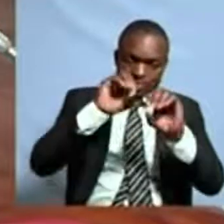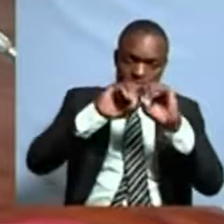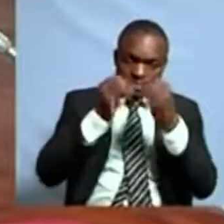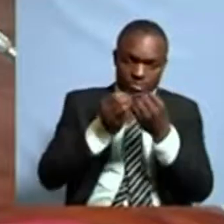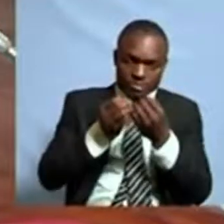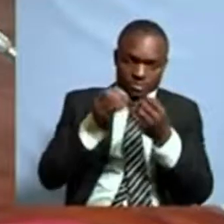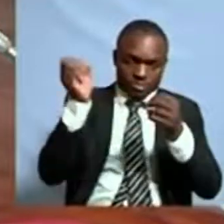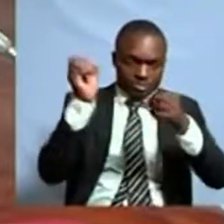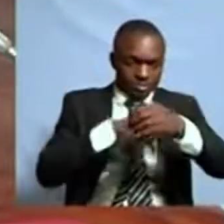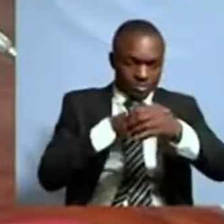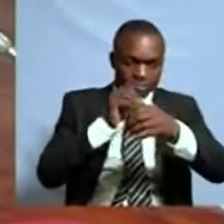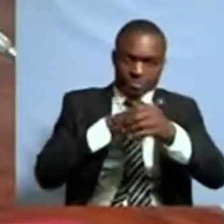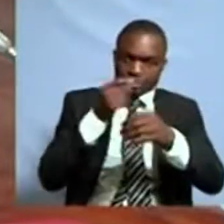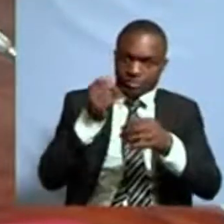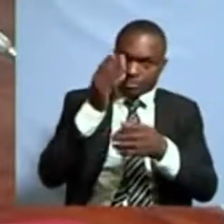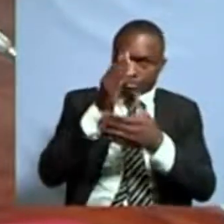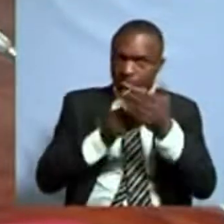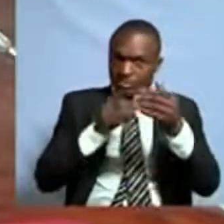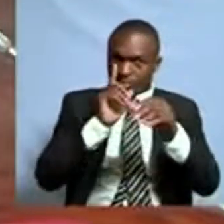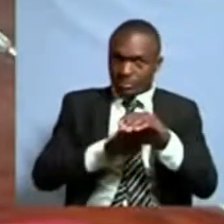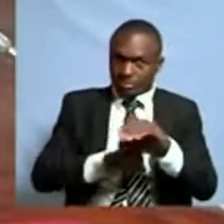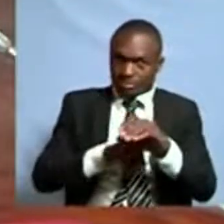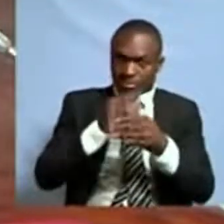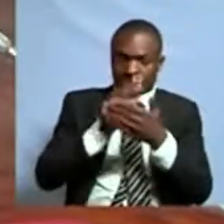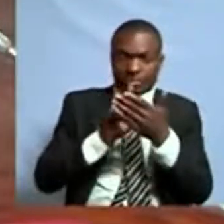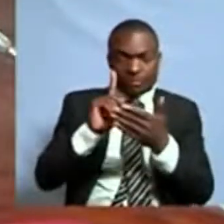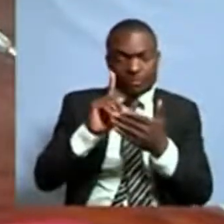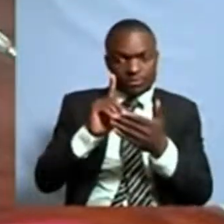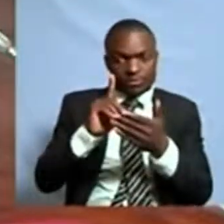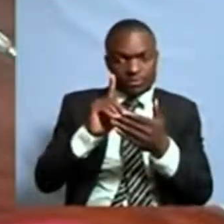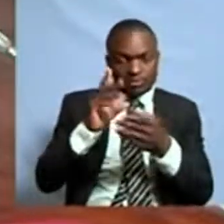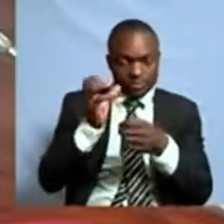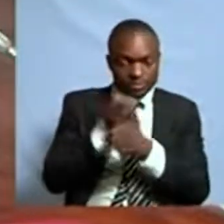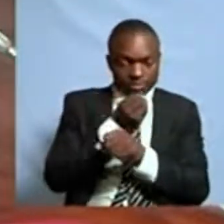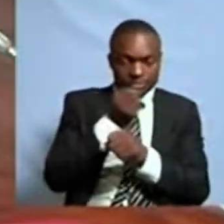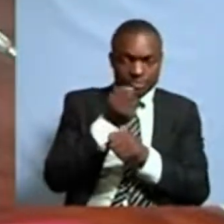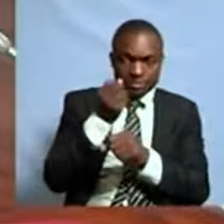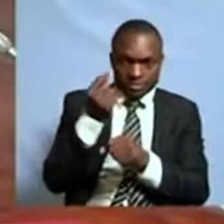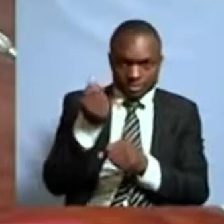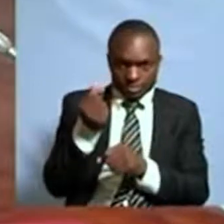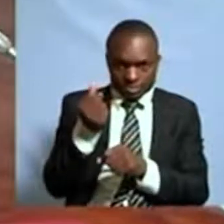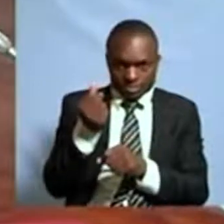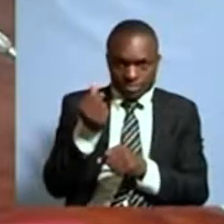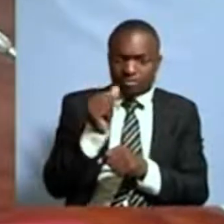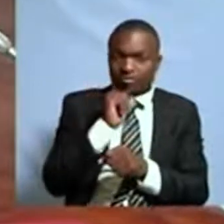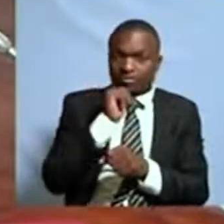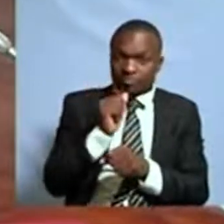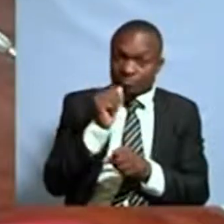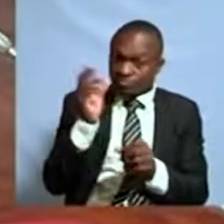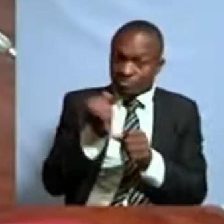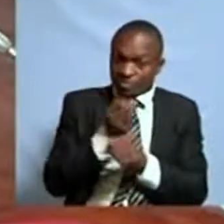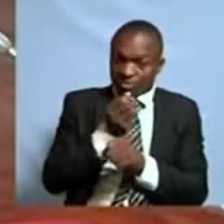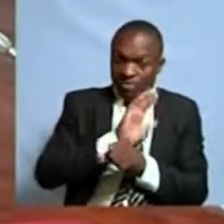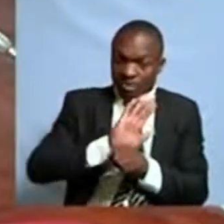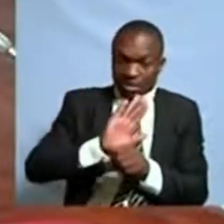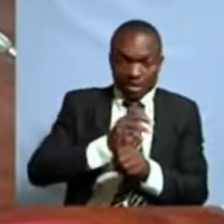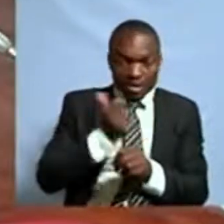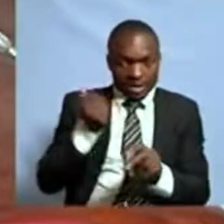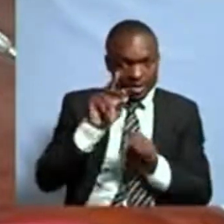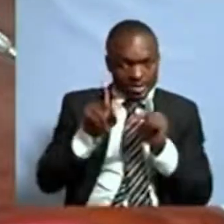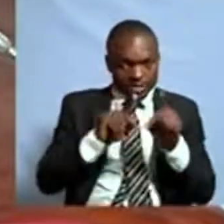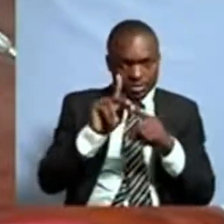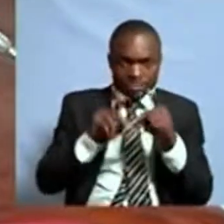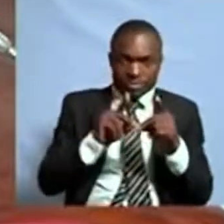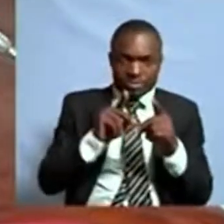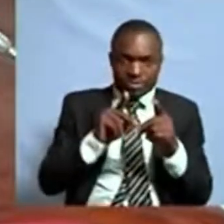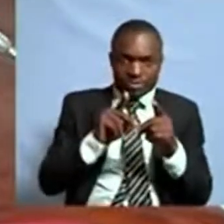at the time that someone is making a withdrawal, is not withdrawing from other people's contributions, but is